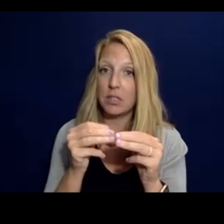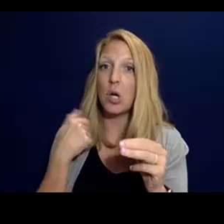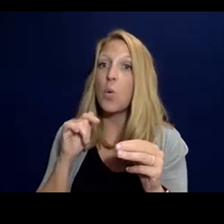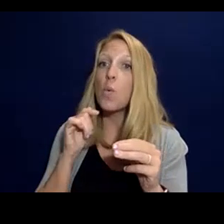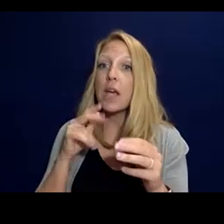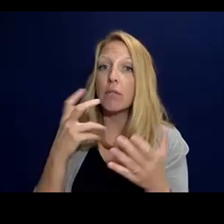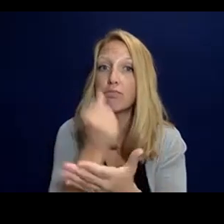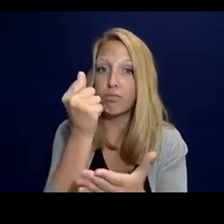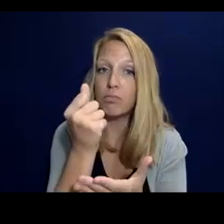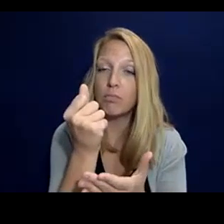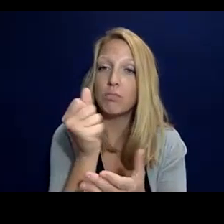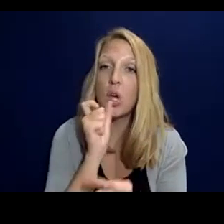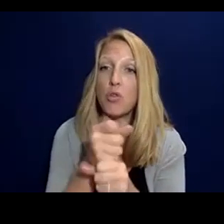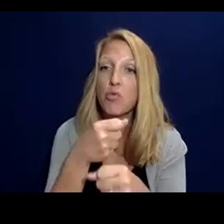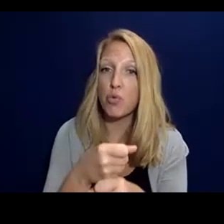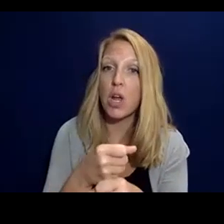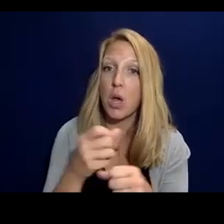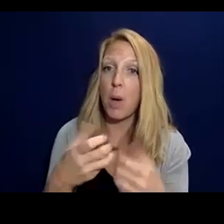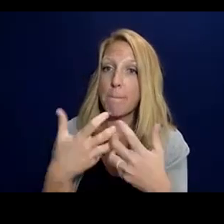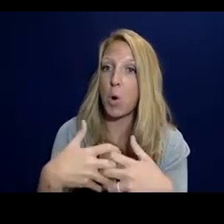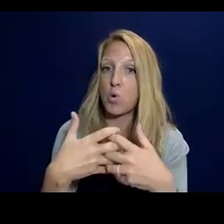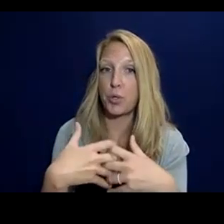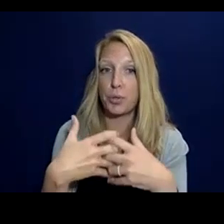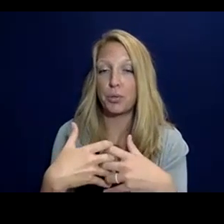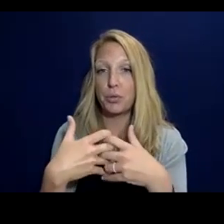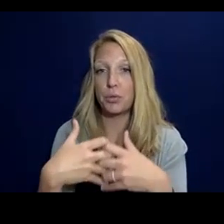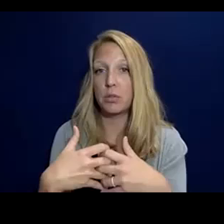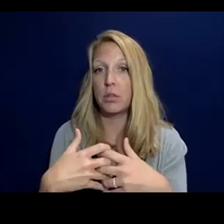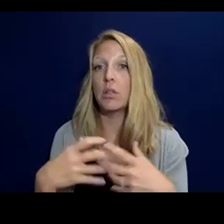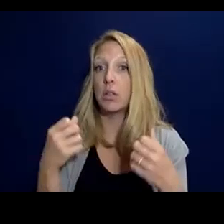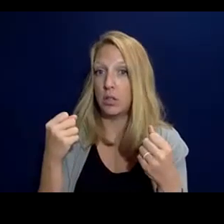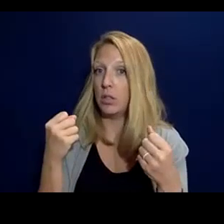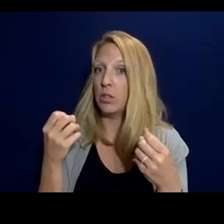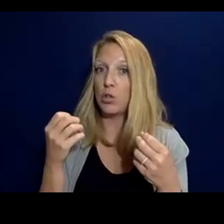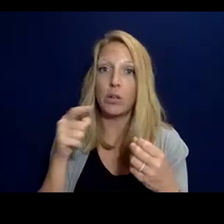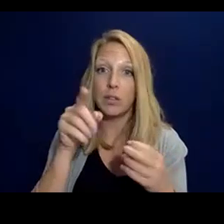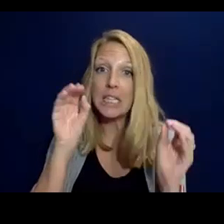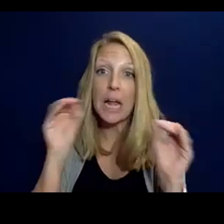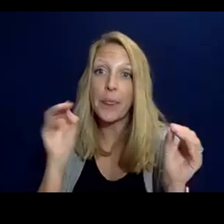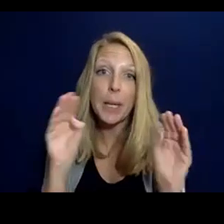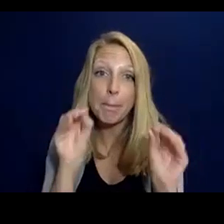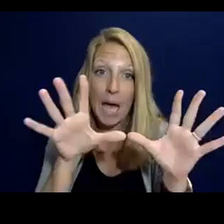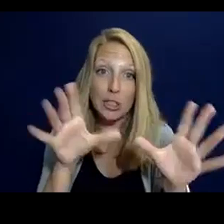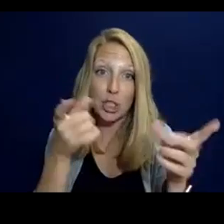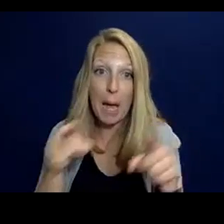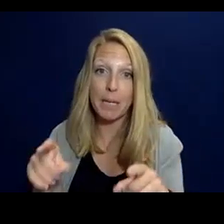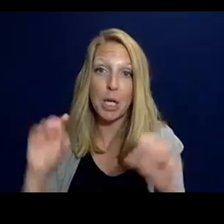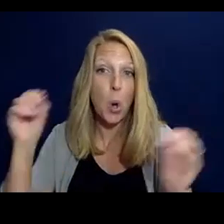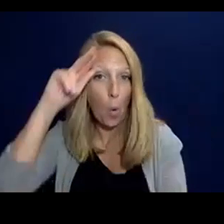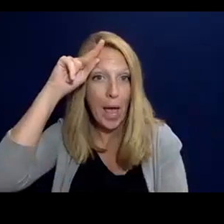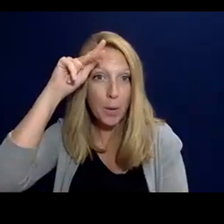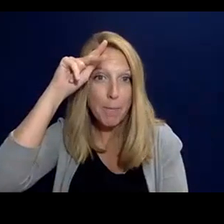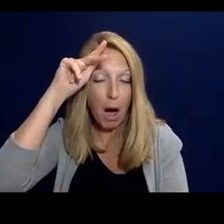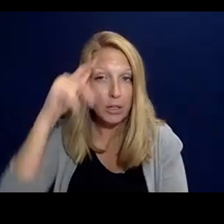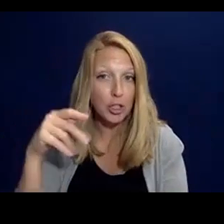and create a motor. So there's nothing magical here, no Harry Potter stuff going on